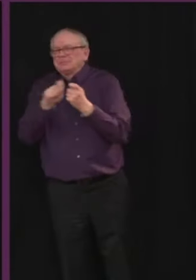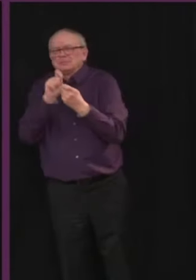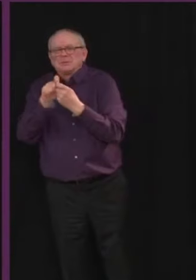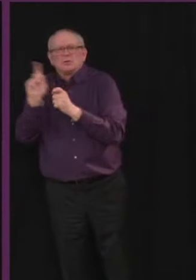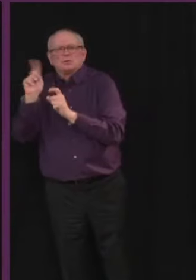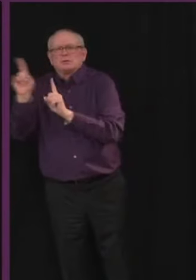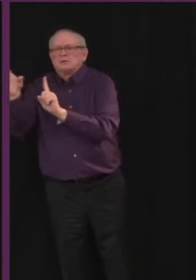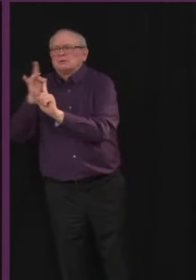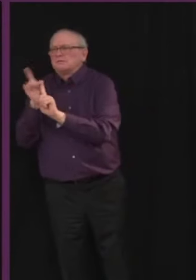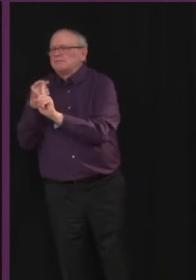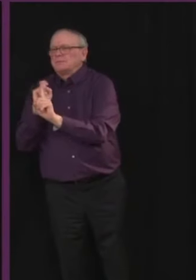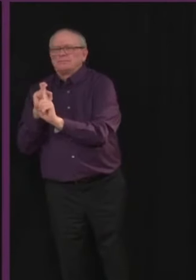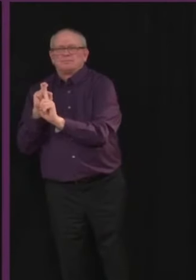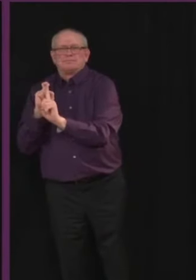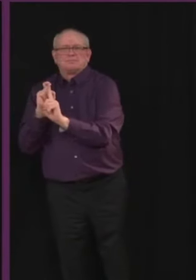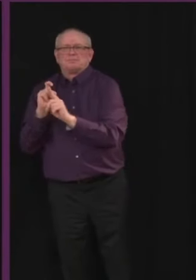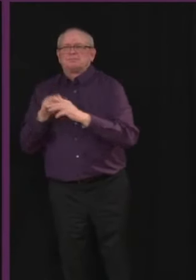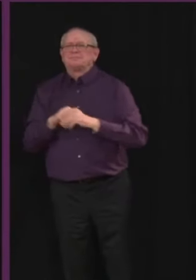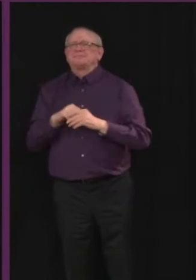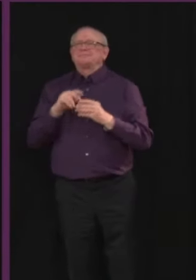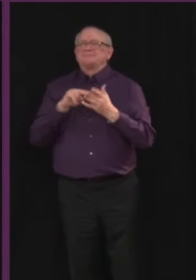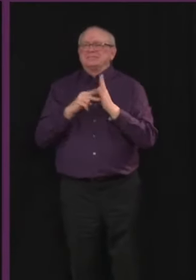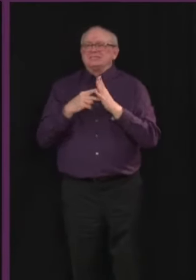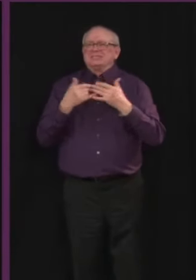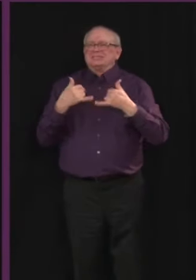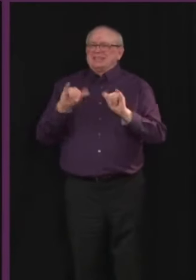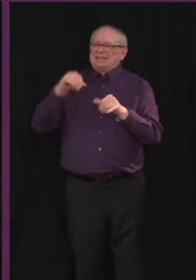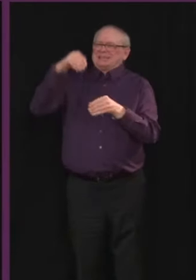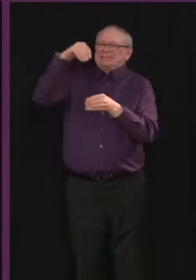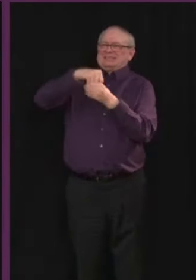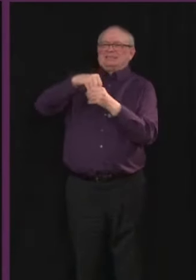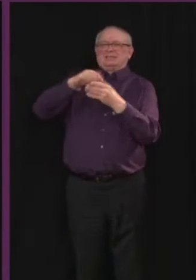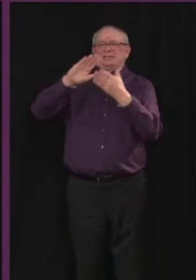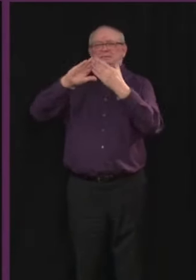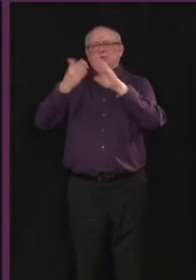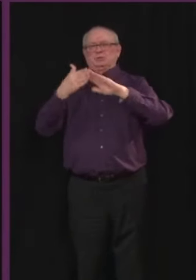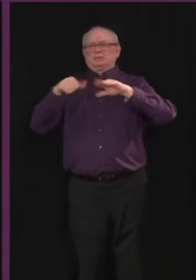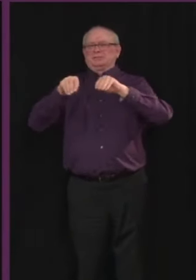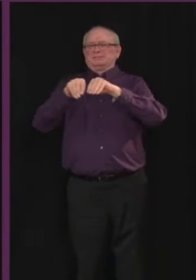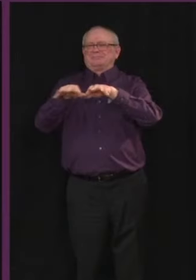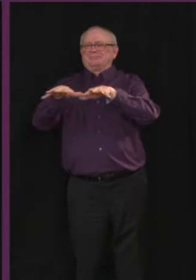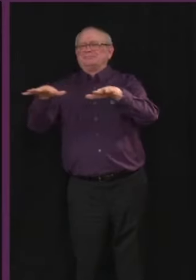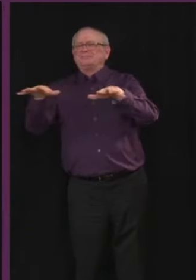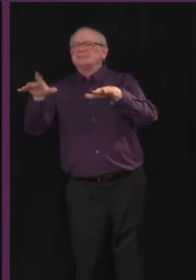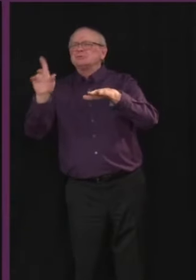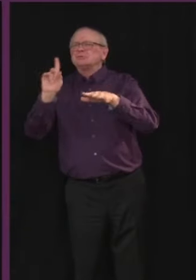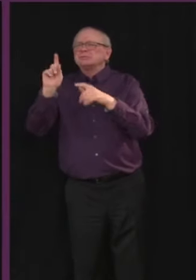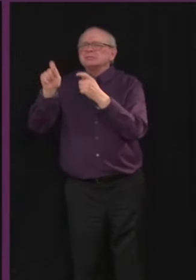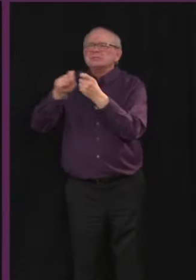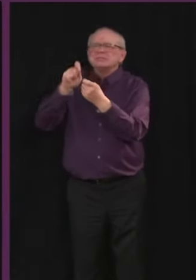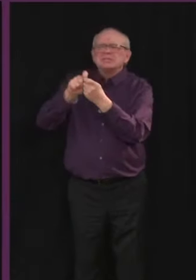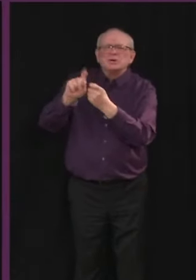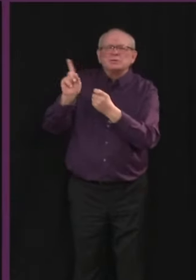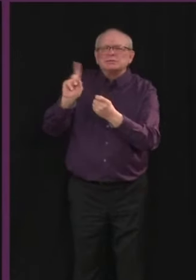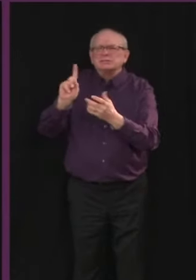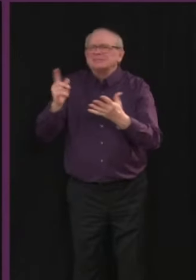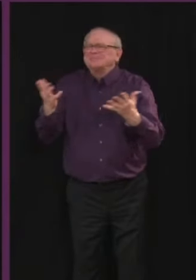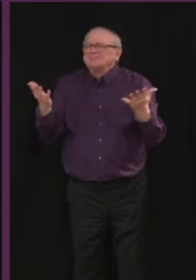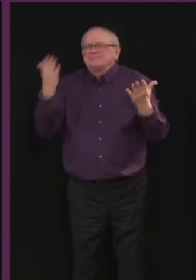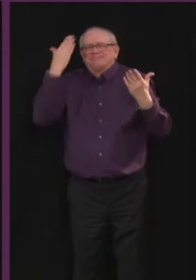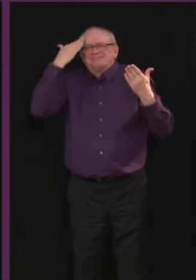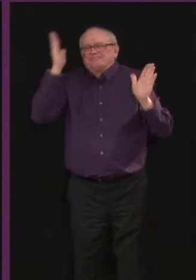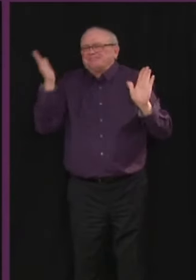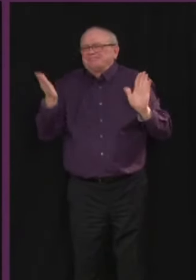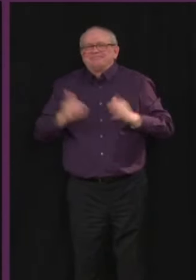still seeing some community transmission trends that unfortunately we're not able to exactly identify the source, and that often happens when